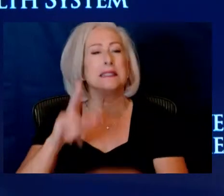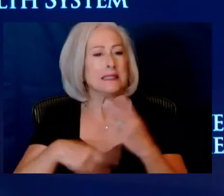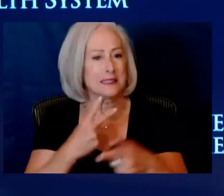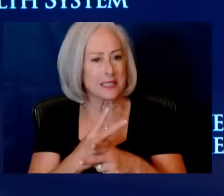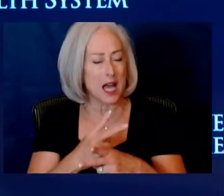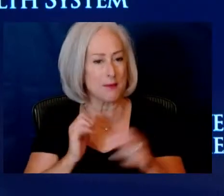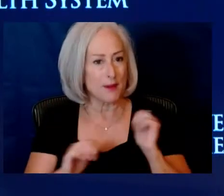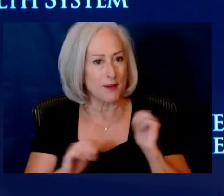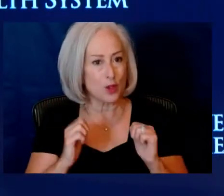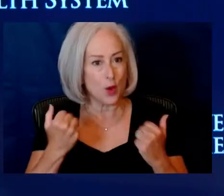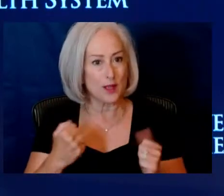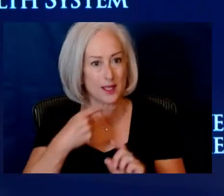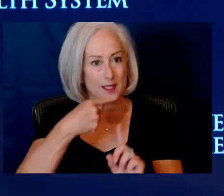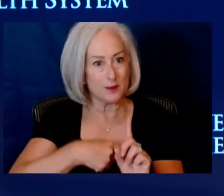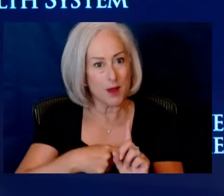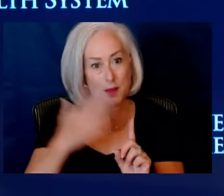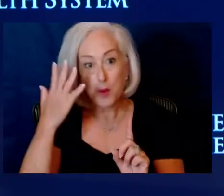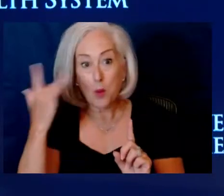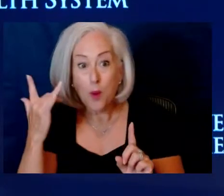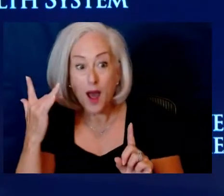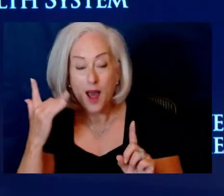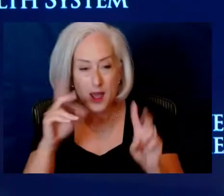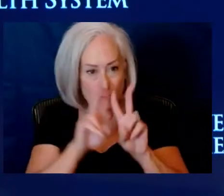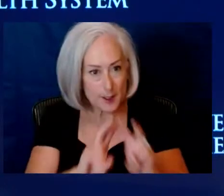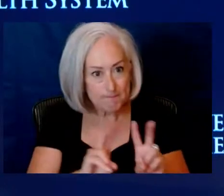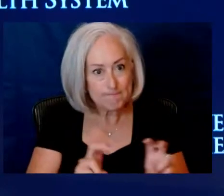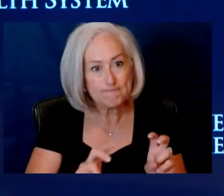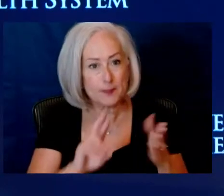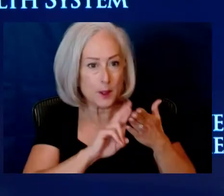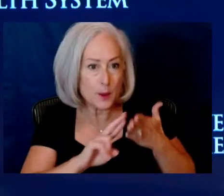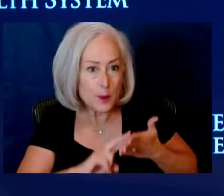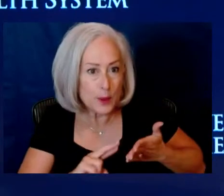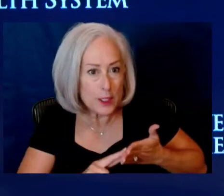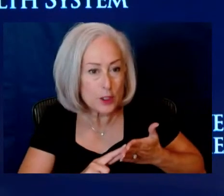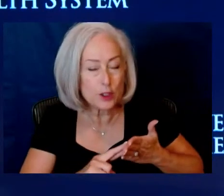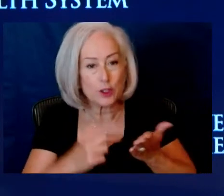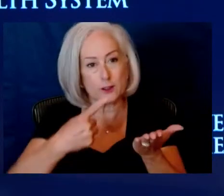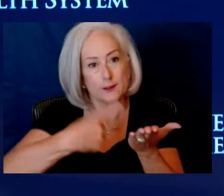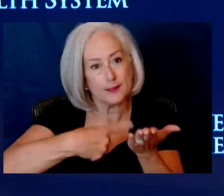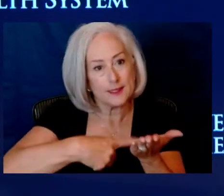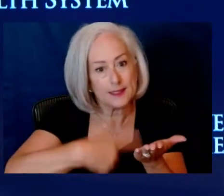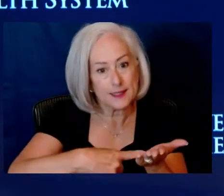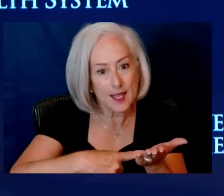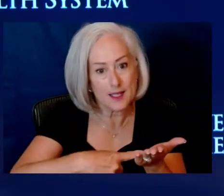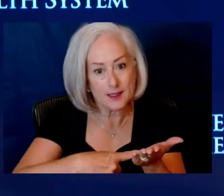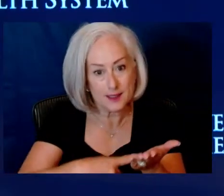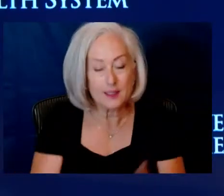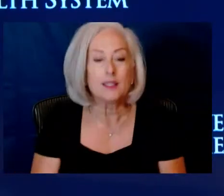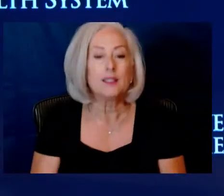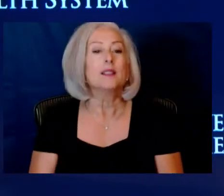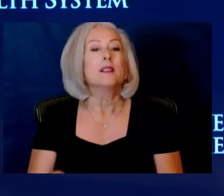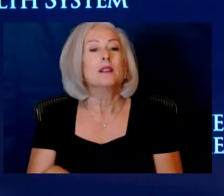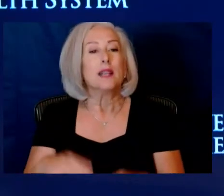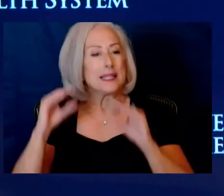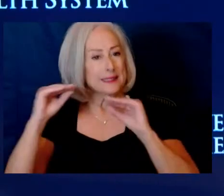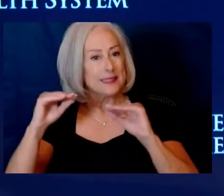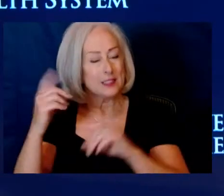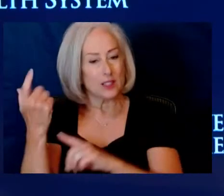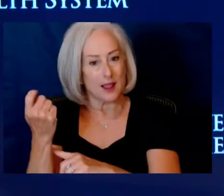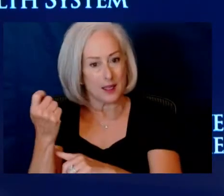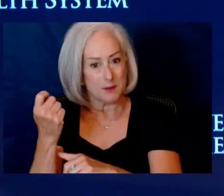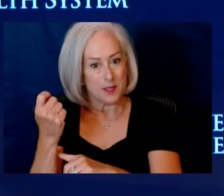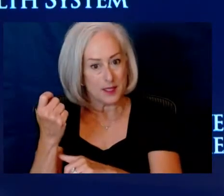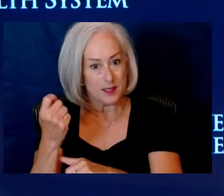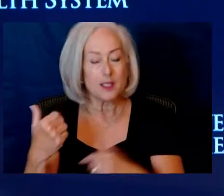of research and teach a little. Our study will focus on the sunburn and is published in the National Institutes of Health Library of Medicine. It